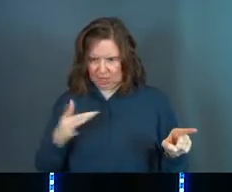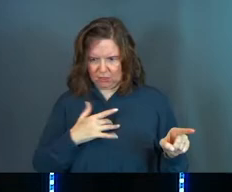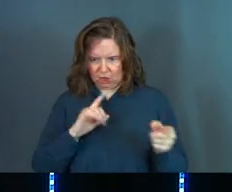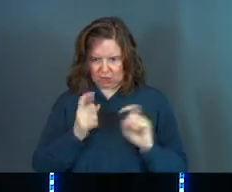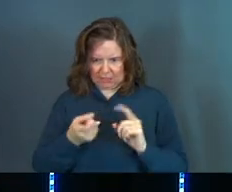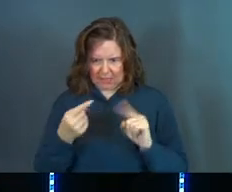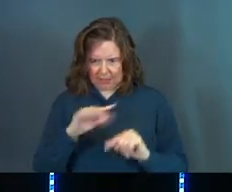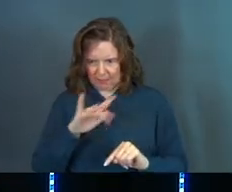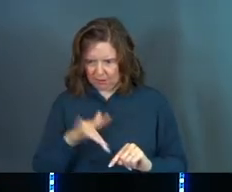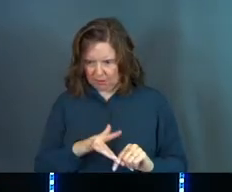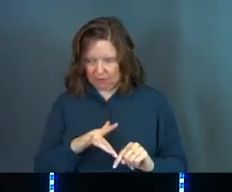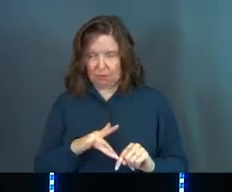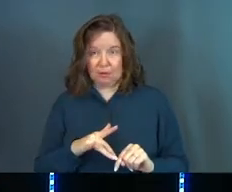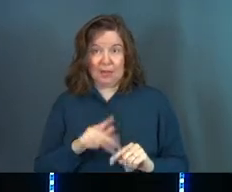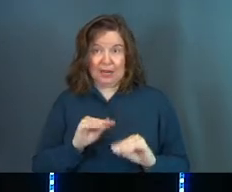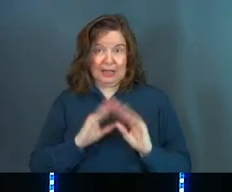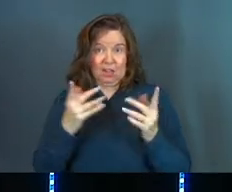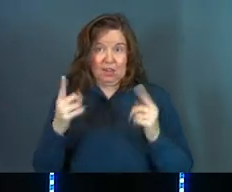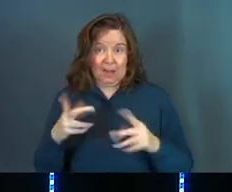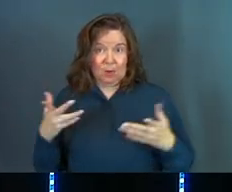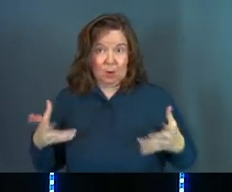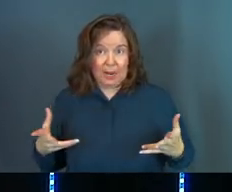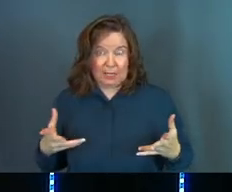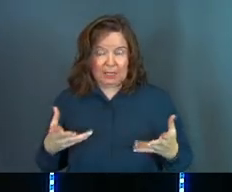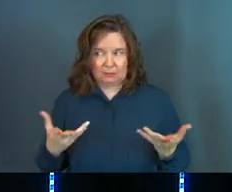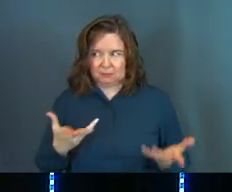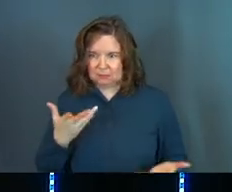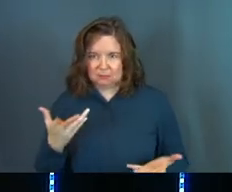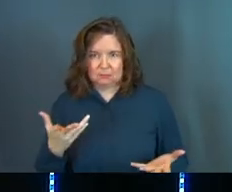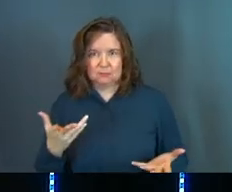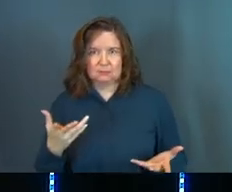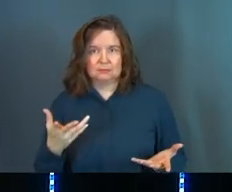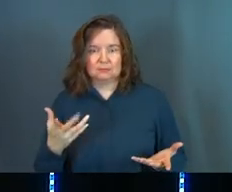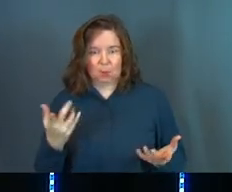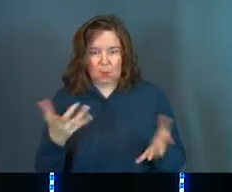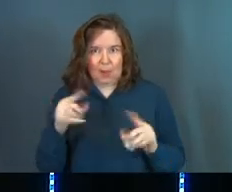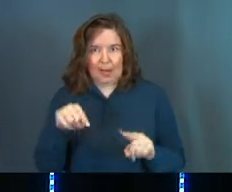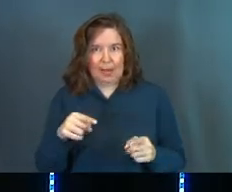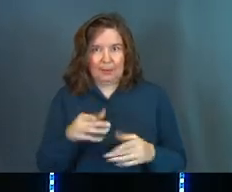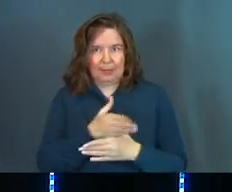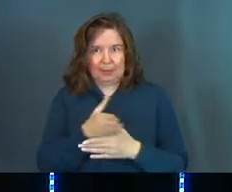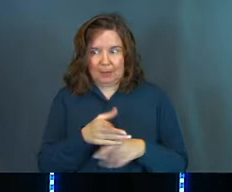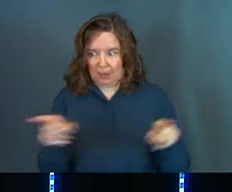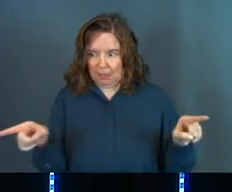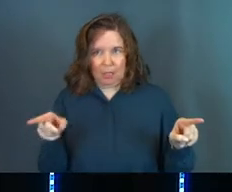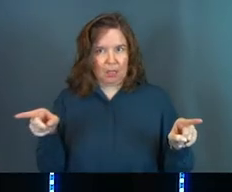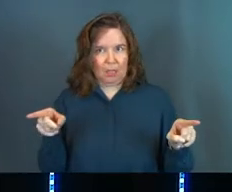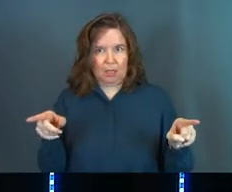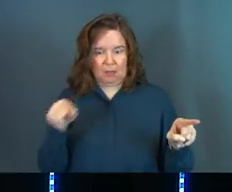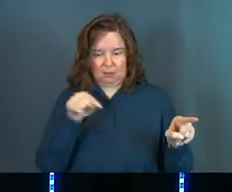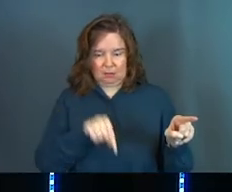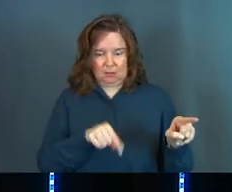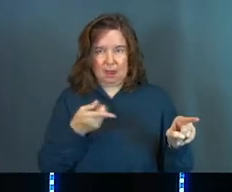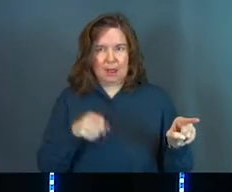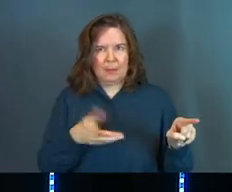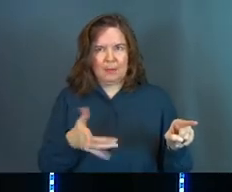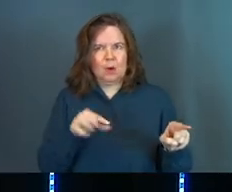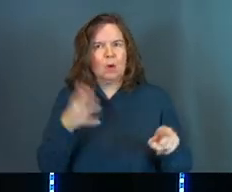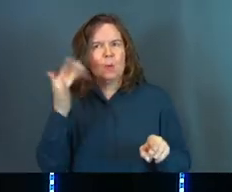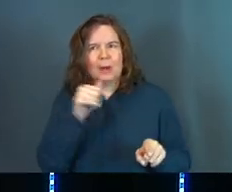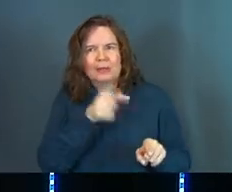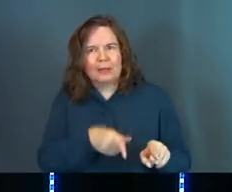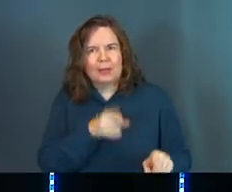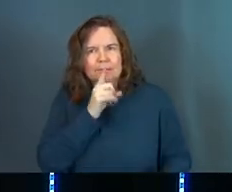change has happened, and the altar call clearly happened already. What happened in between? Why isn't